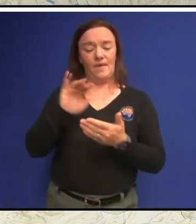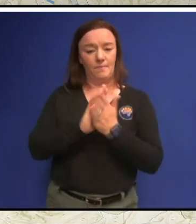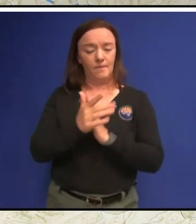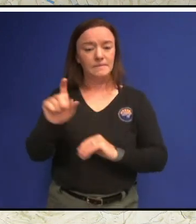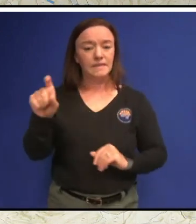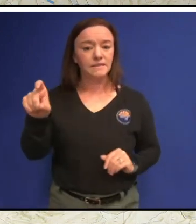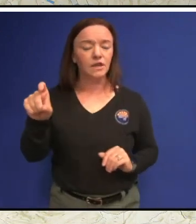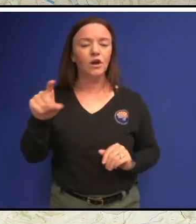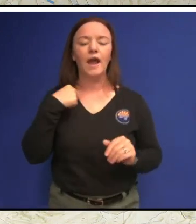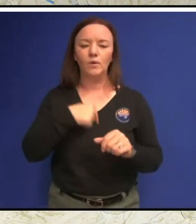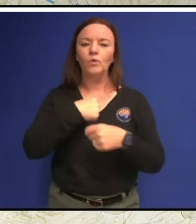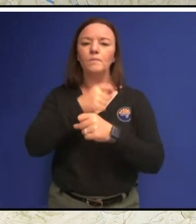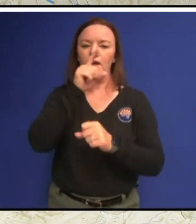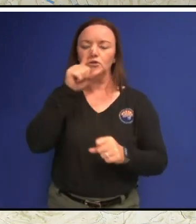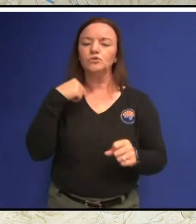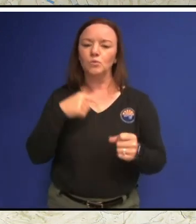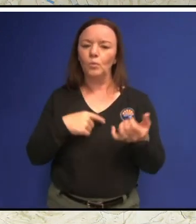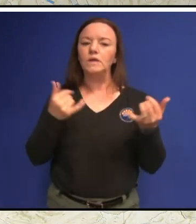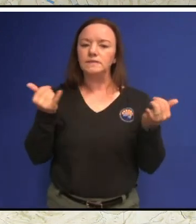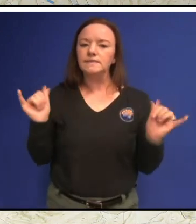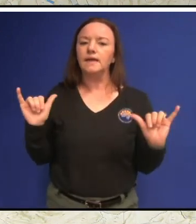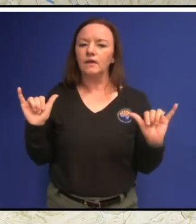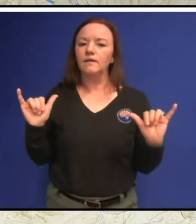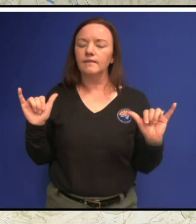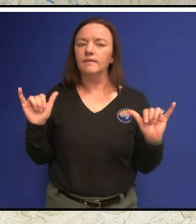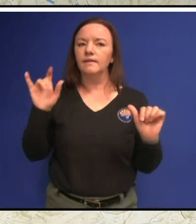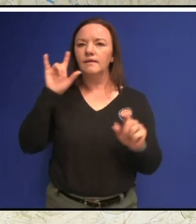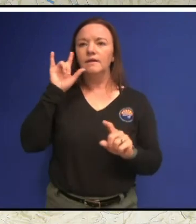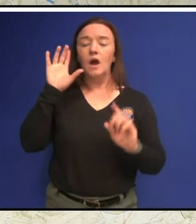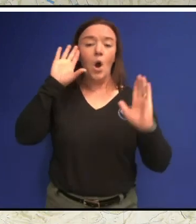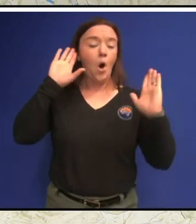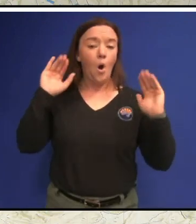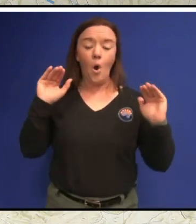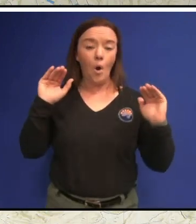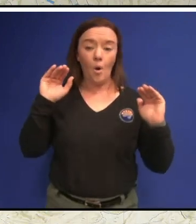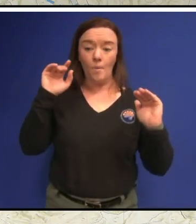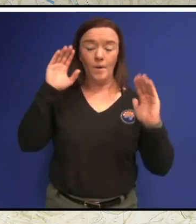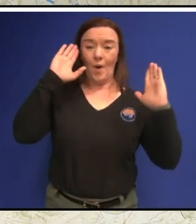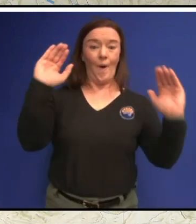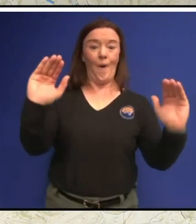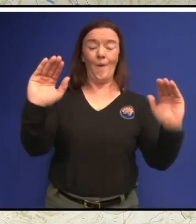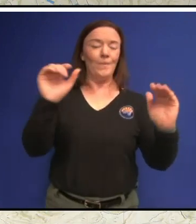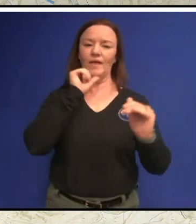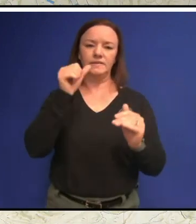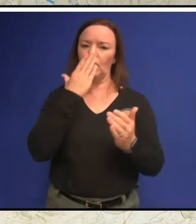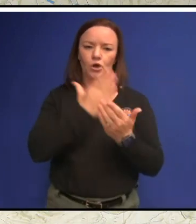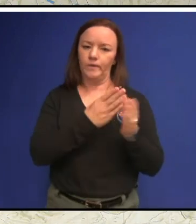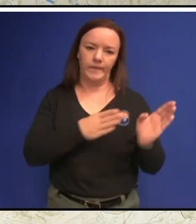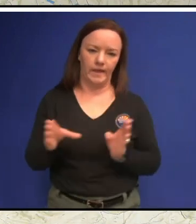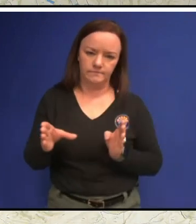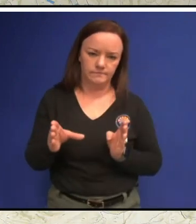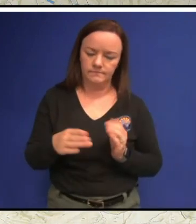we're making sure that that hope is not a plan, and that we make sure that while we're being